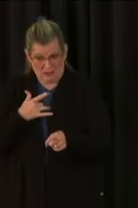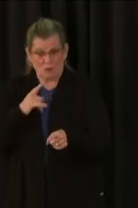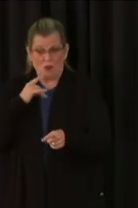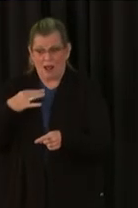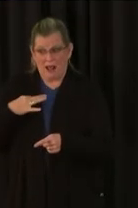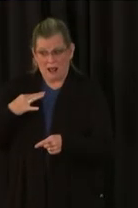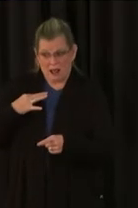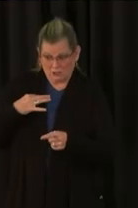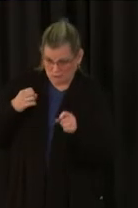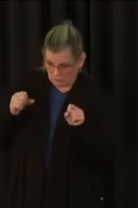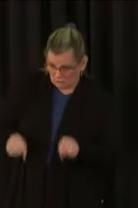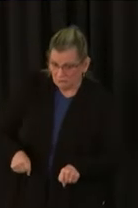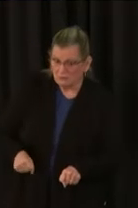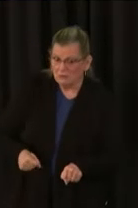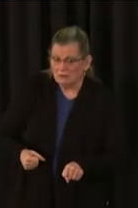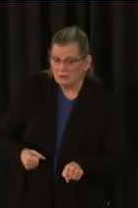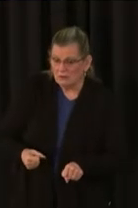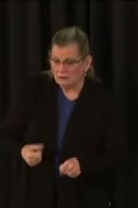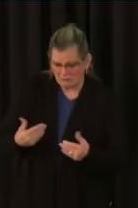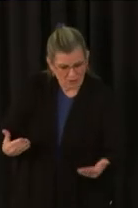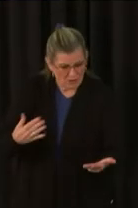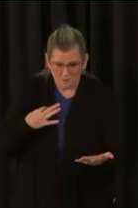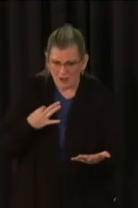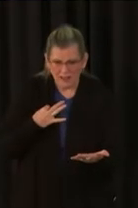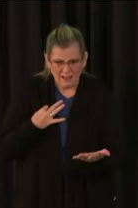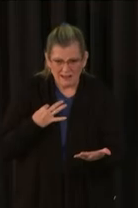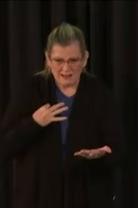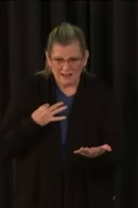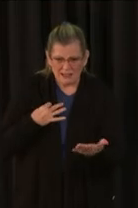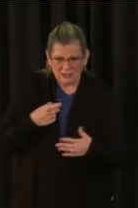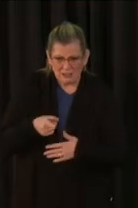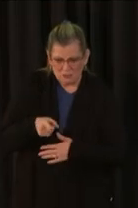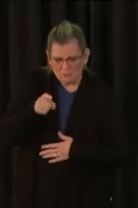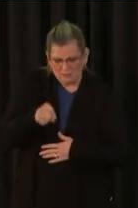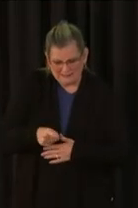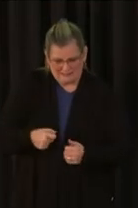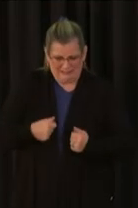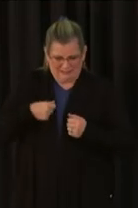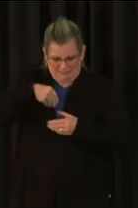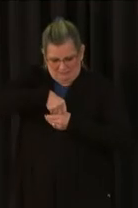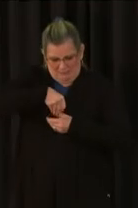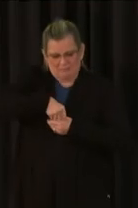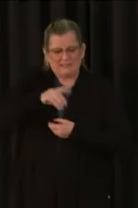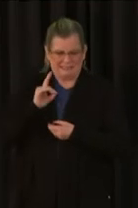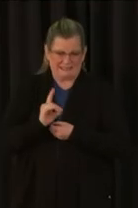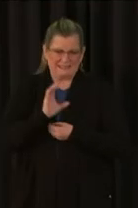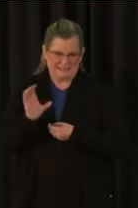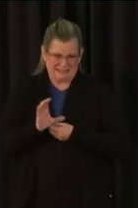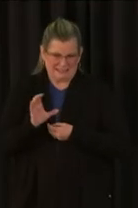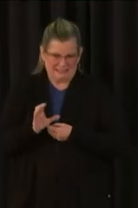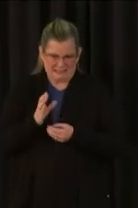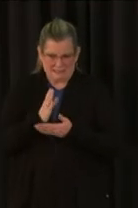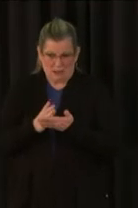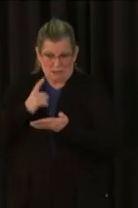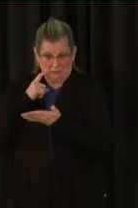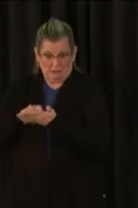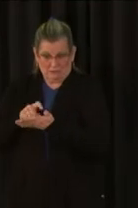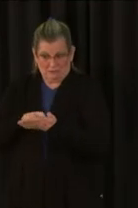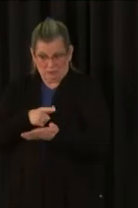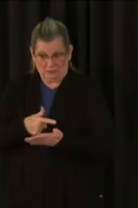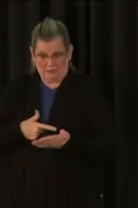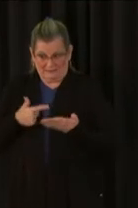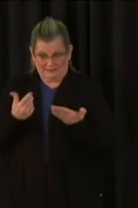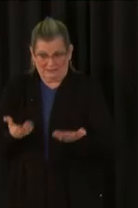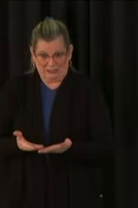present, you must live in the district, right? So you do need to have some sort of identification identifying that you do live